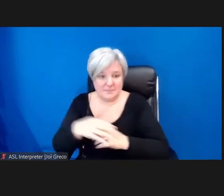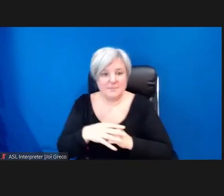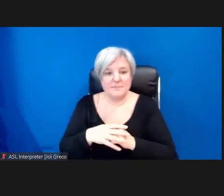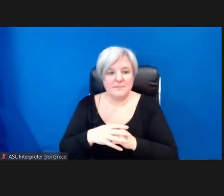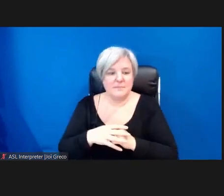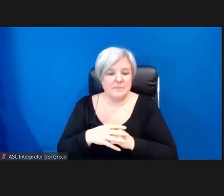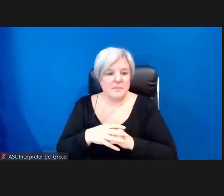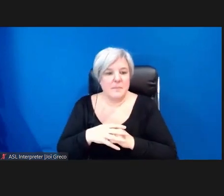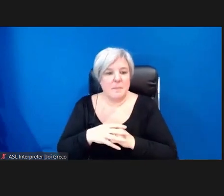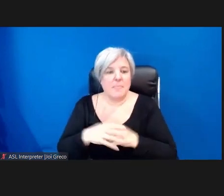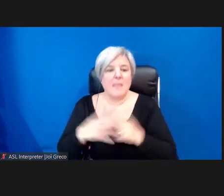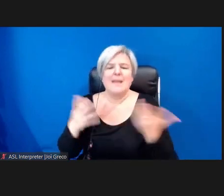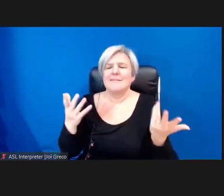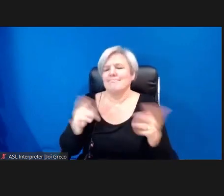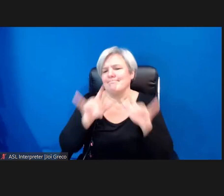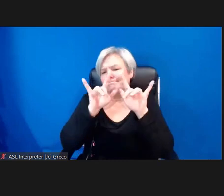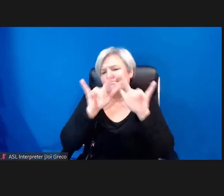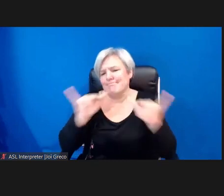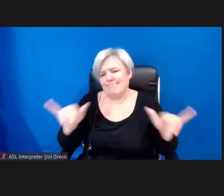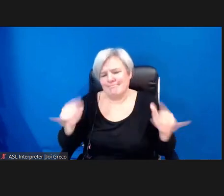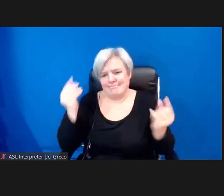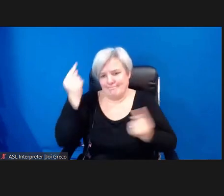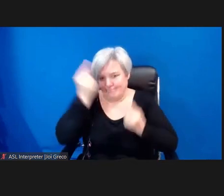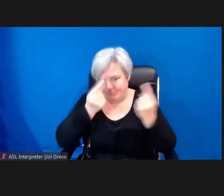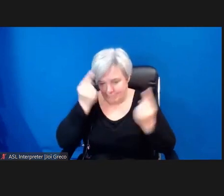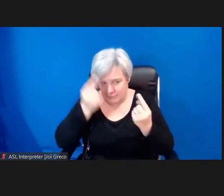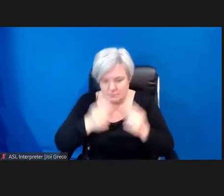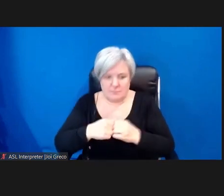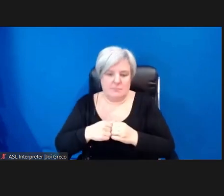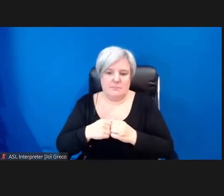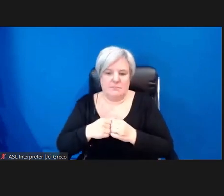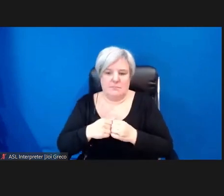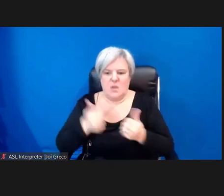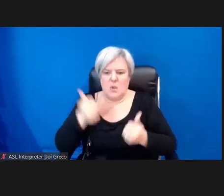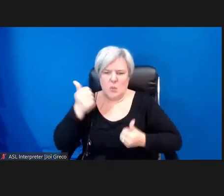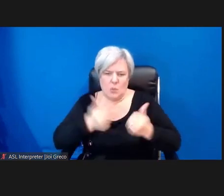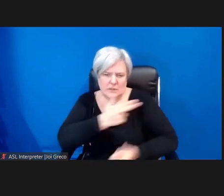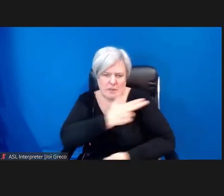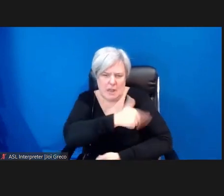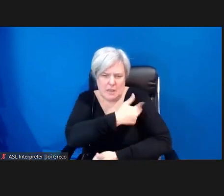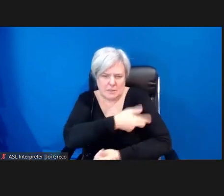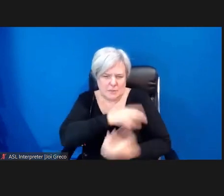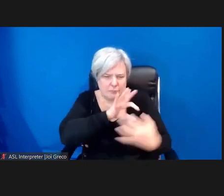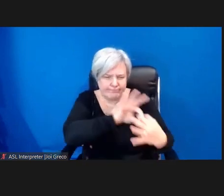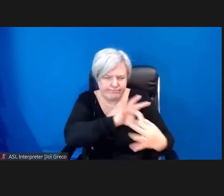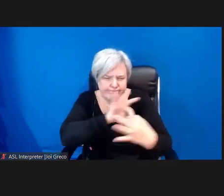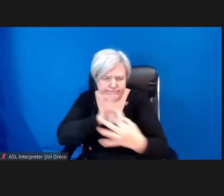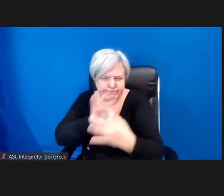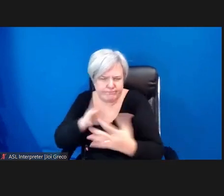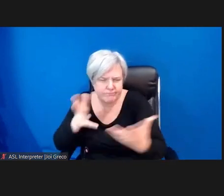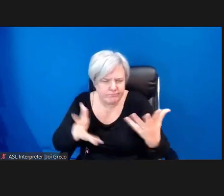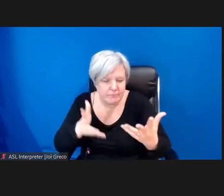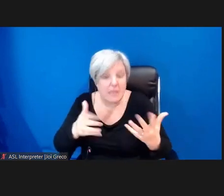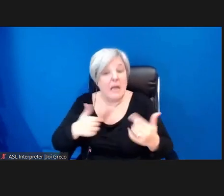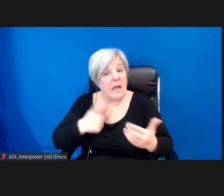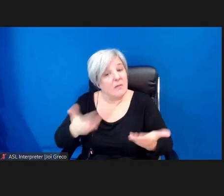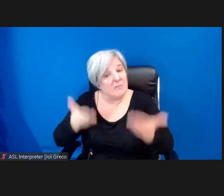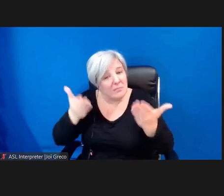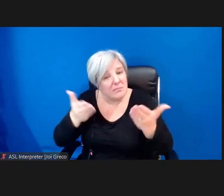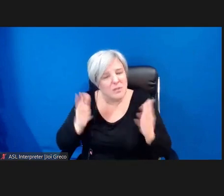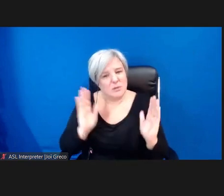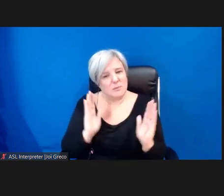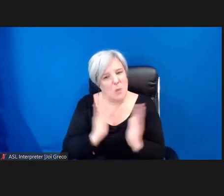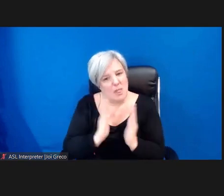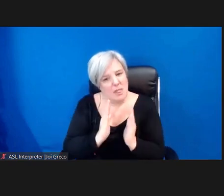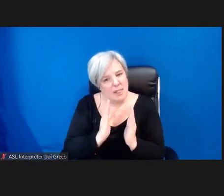There may be various considerations when determining which hospitals you want to work with. We recommend you start small.